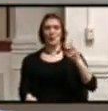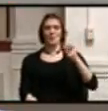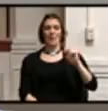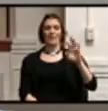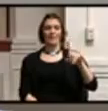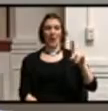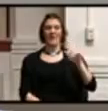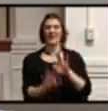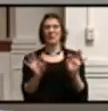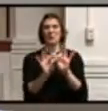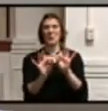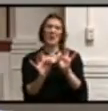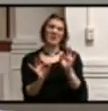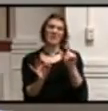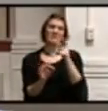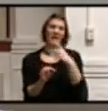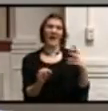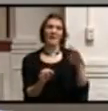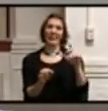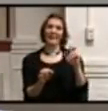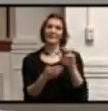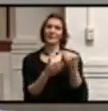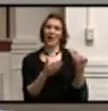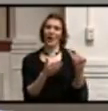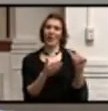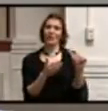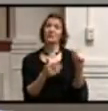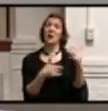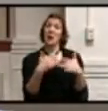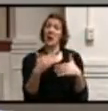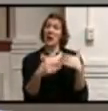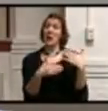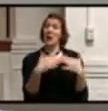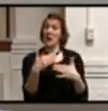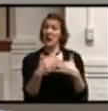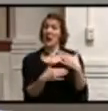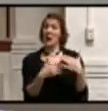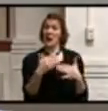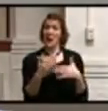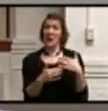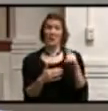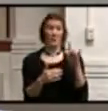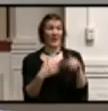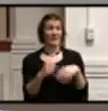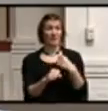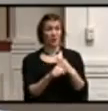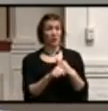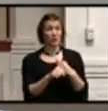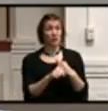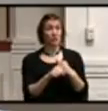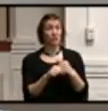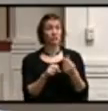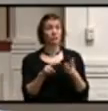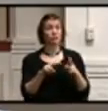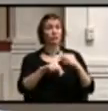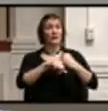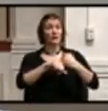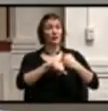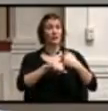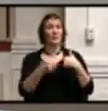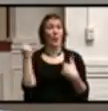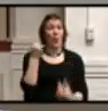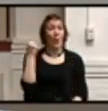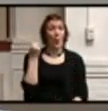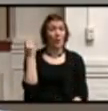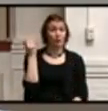was worth about $500,000 and matured in, I think it was 20, 25 years. And we have been holding